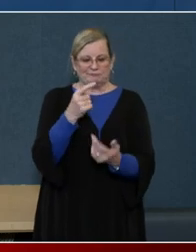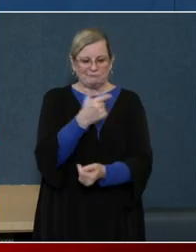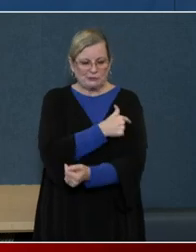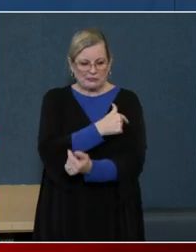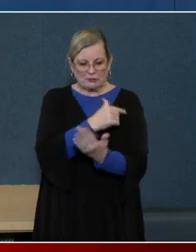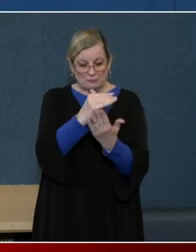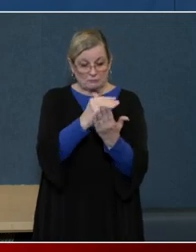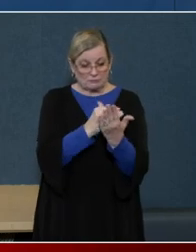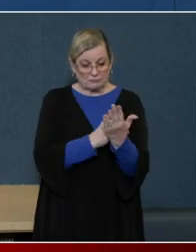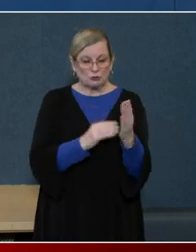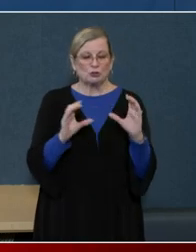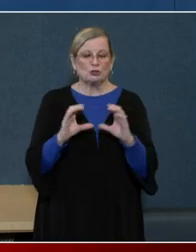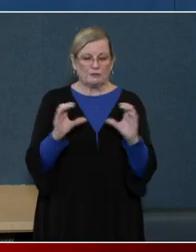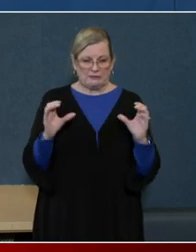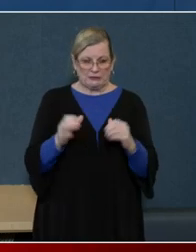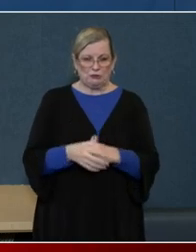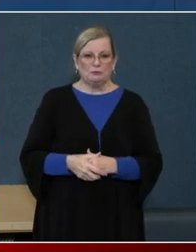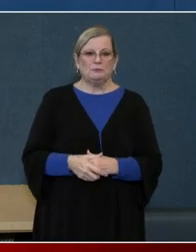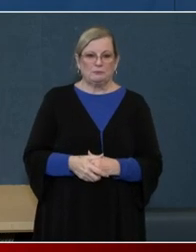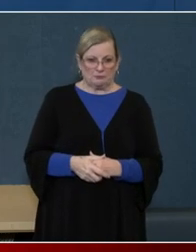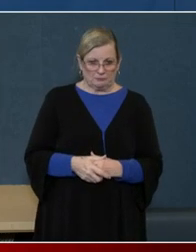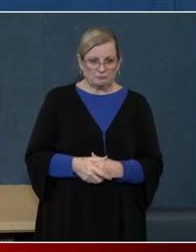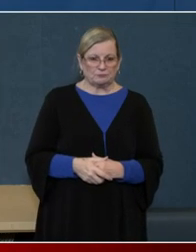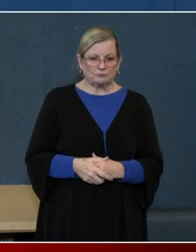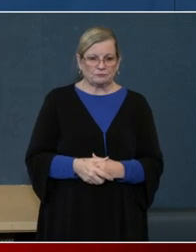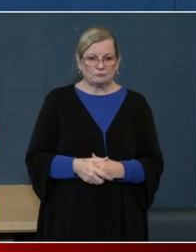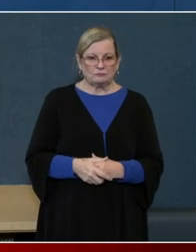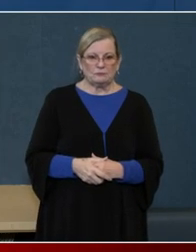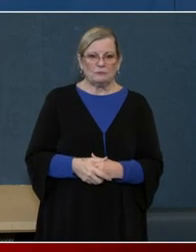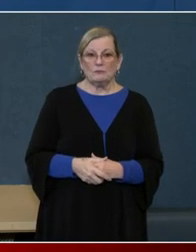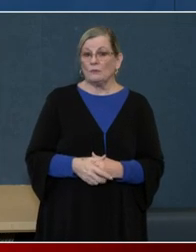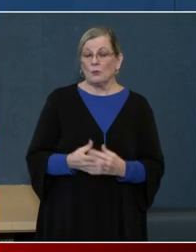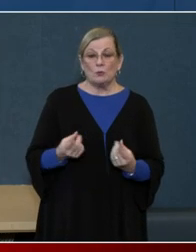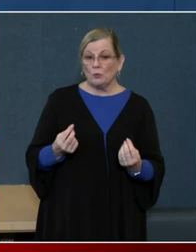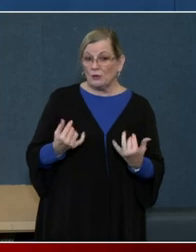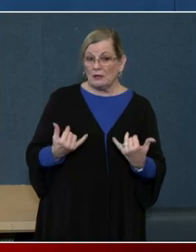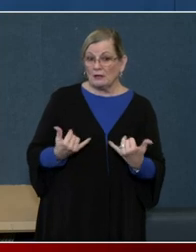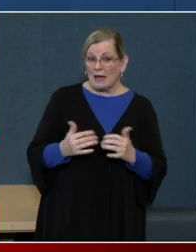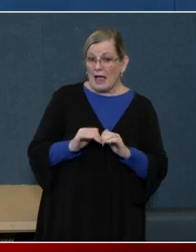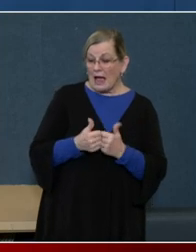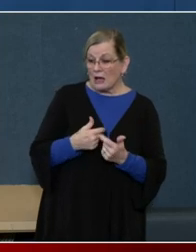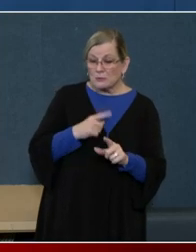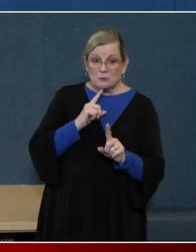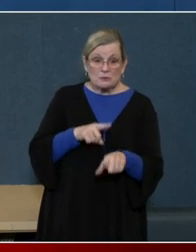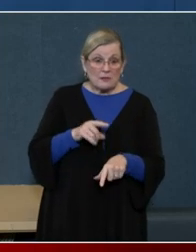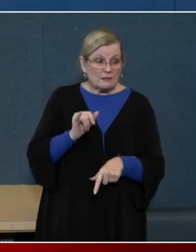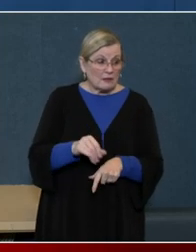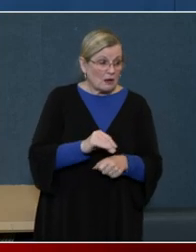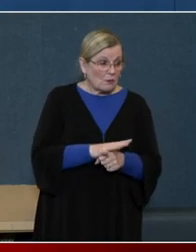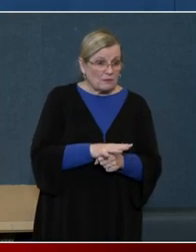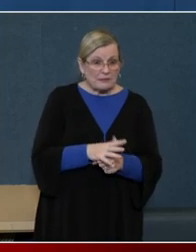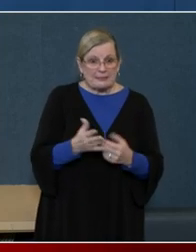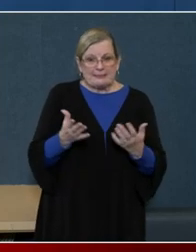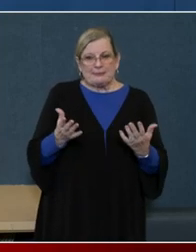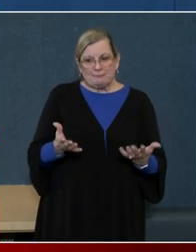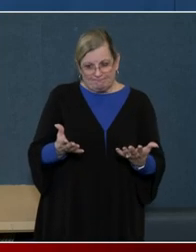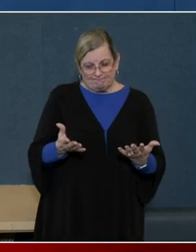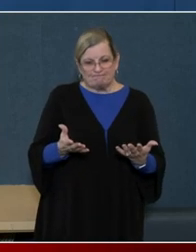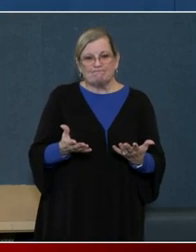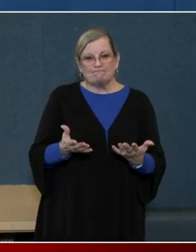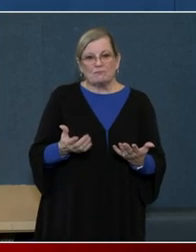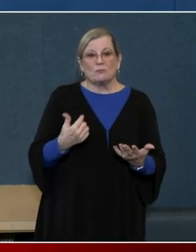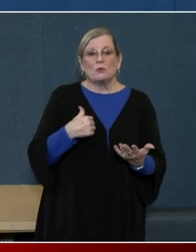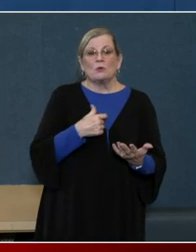experiences. What do we do and how do we respond to COVID-19? As we track toward